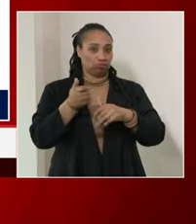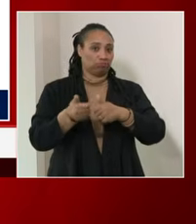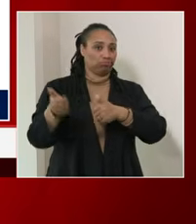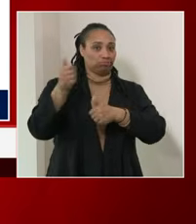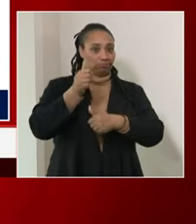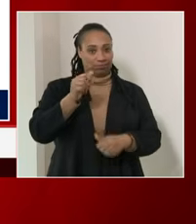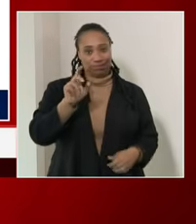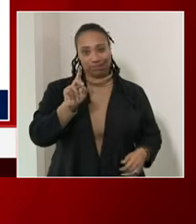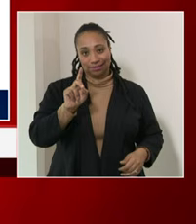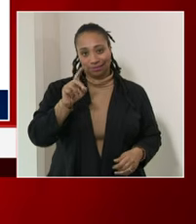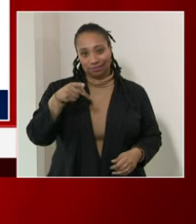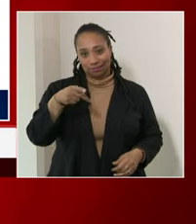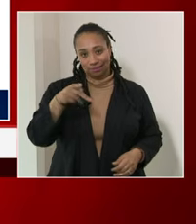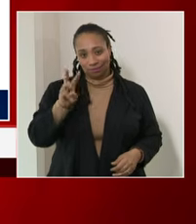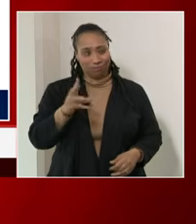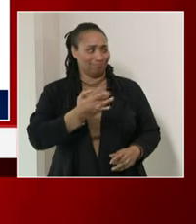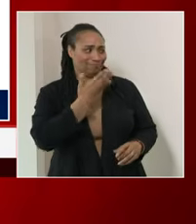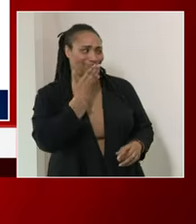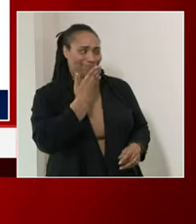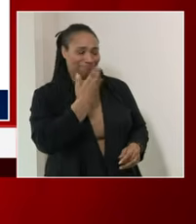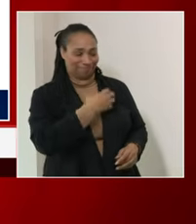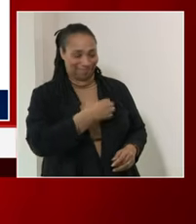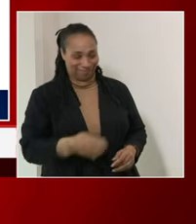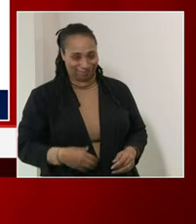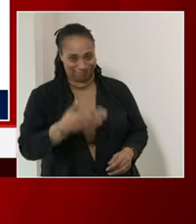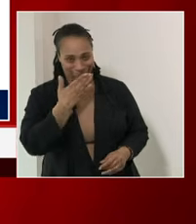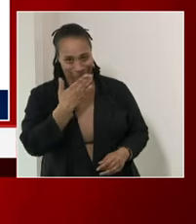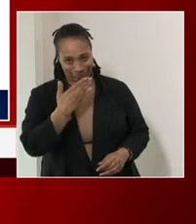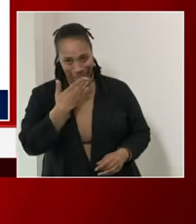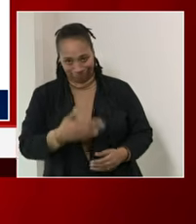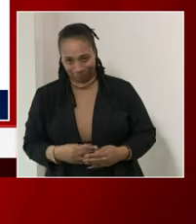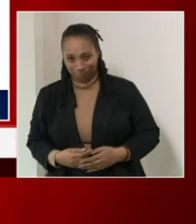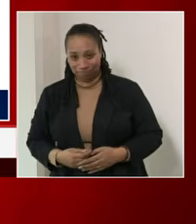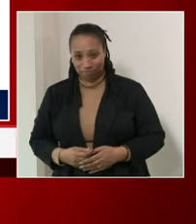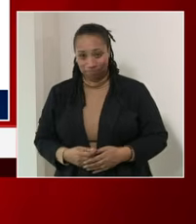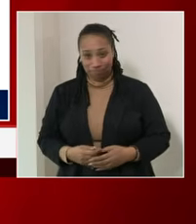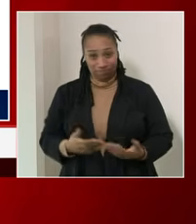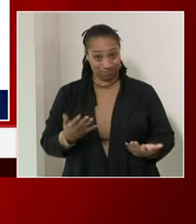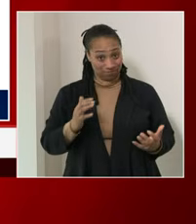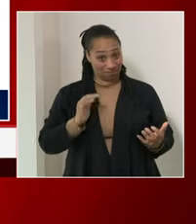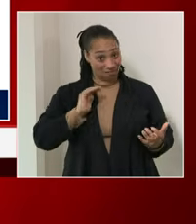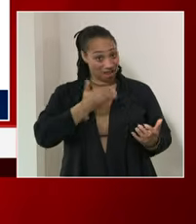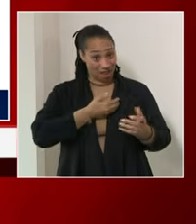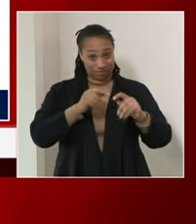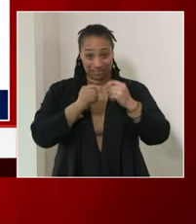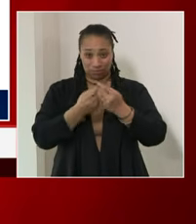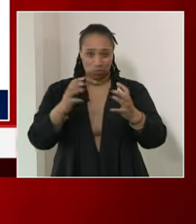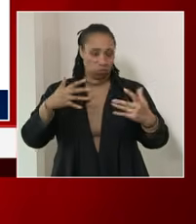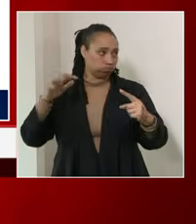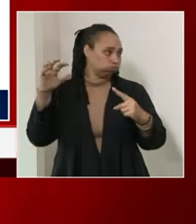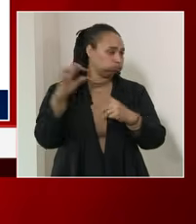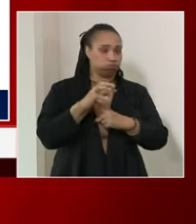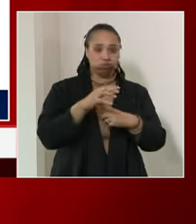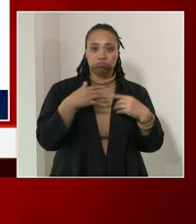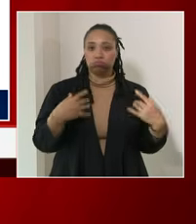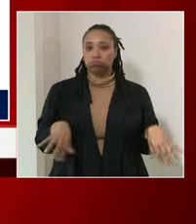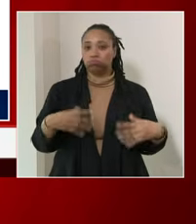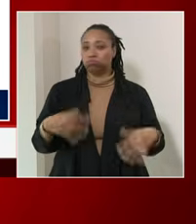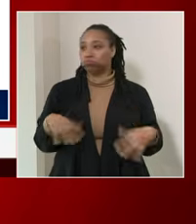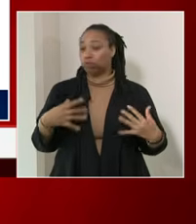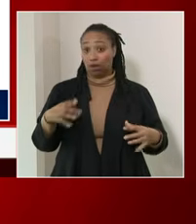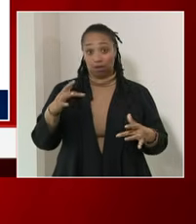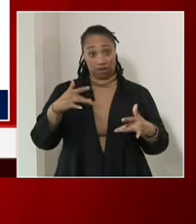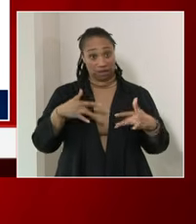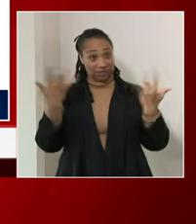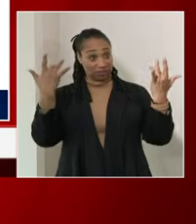DPW has done something that we've never done before. And with the continued support of the mayor and the hardworking men and